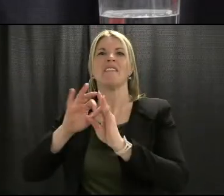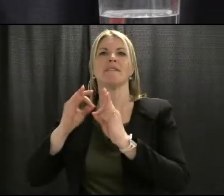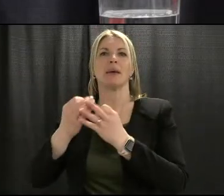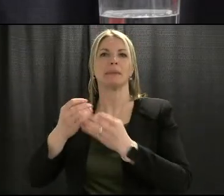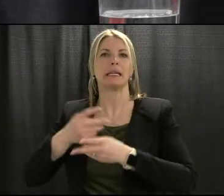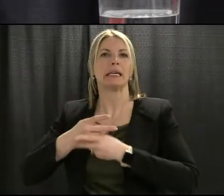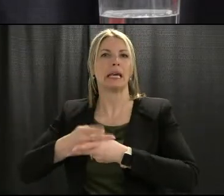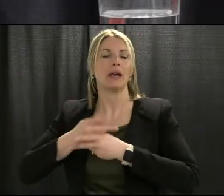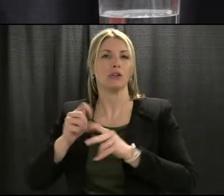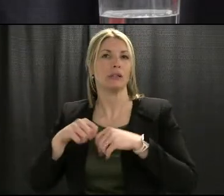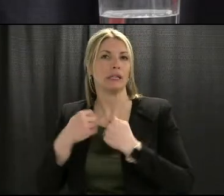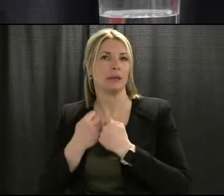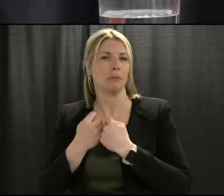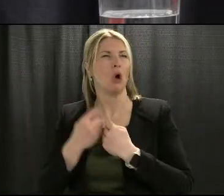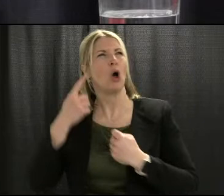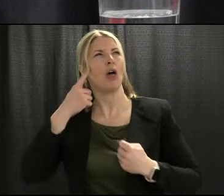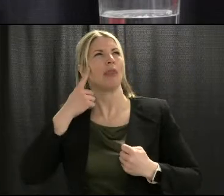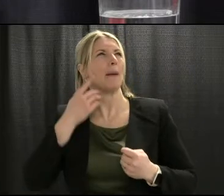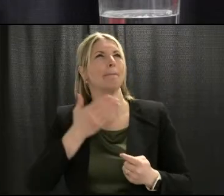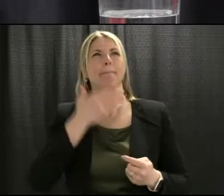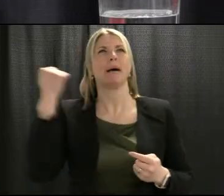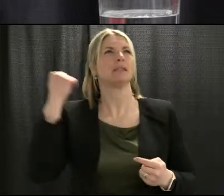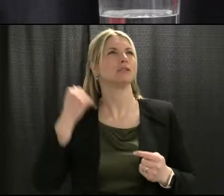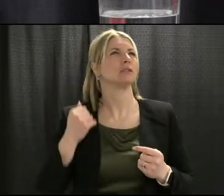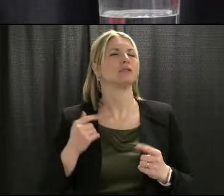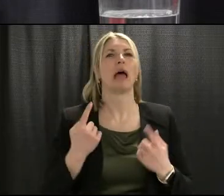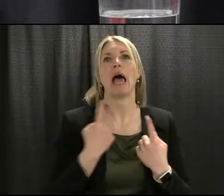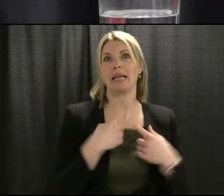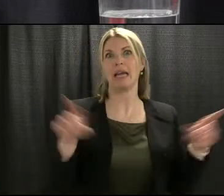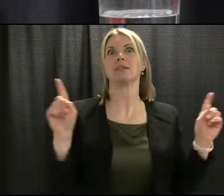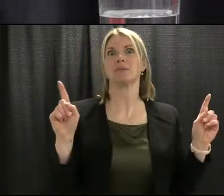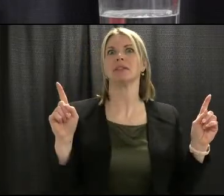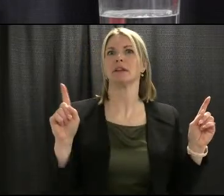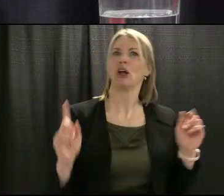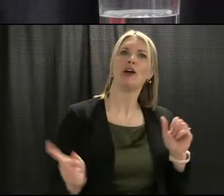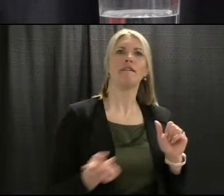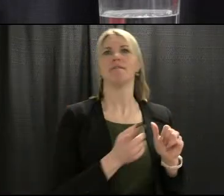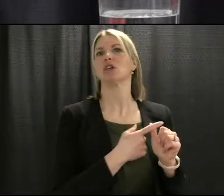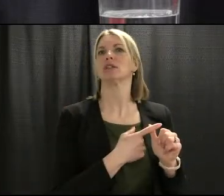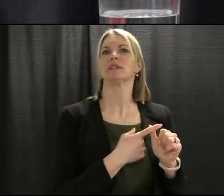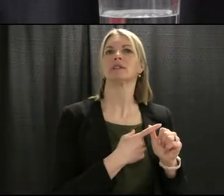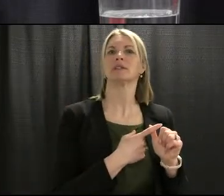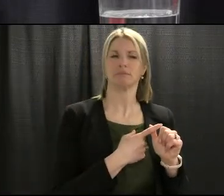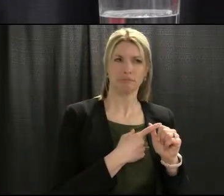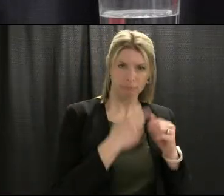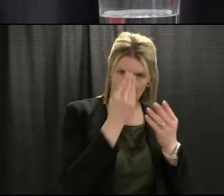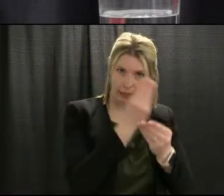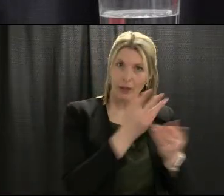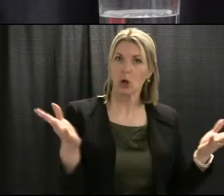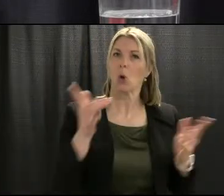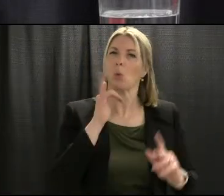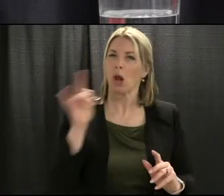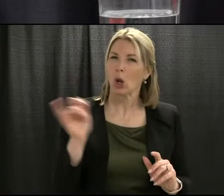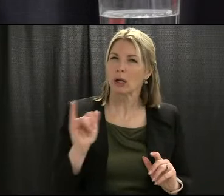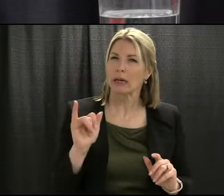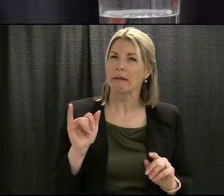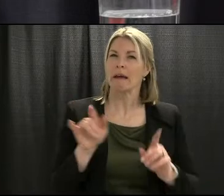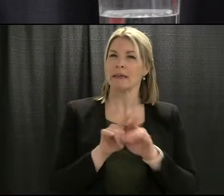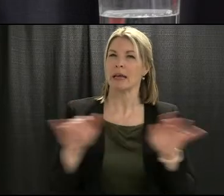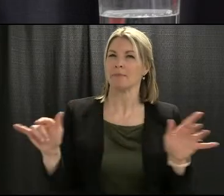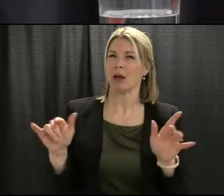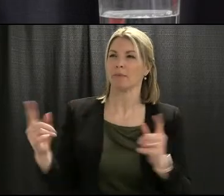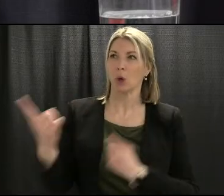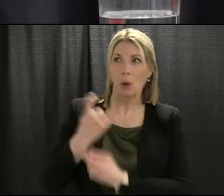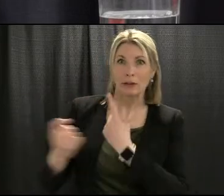opportunity for the first Healthcare Action update and to take the time to answer some of the questions we've been hearing too. We want